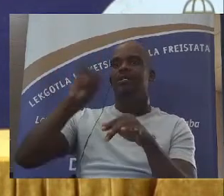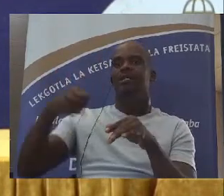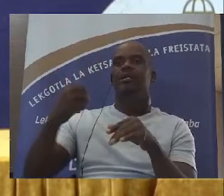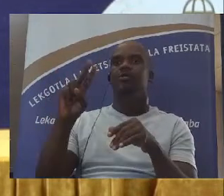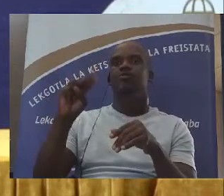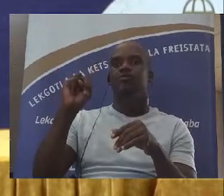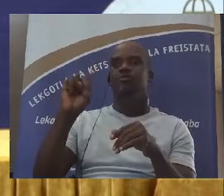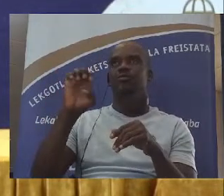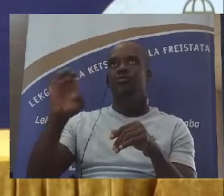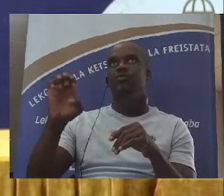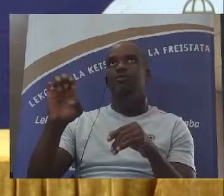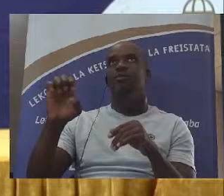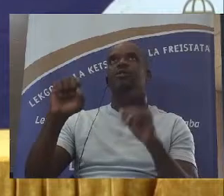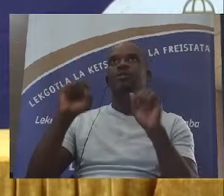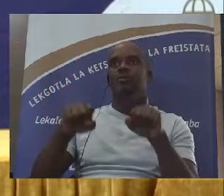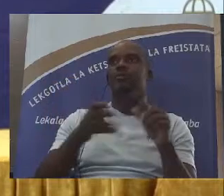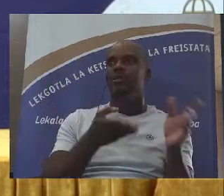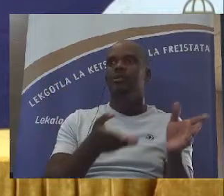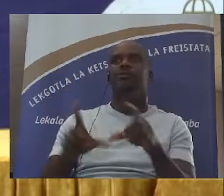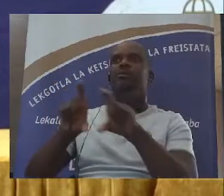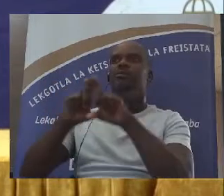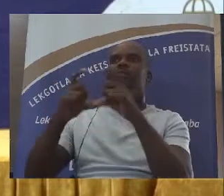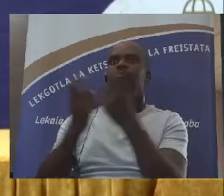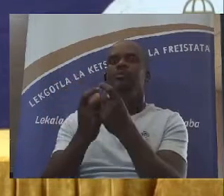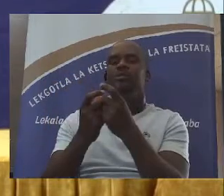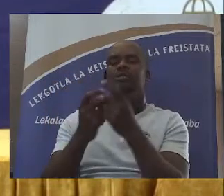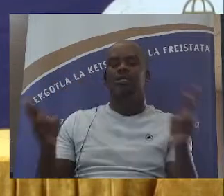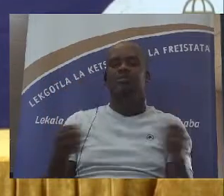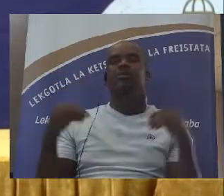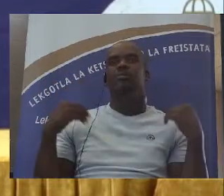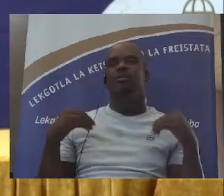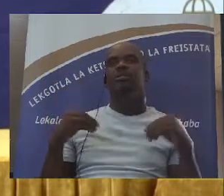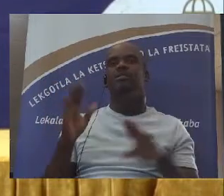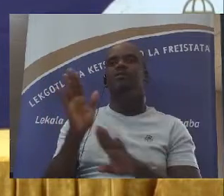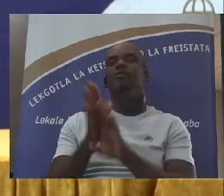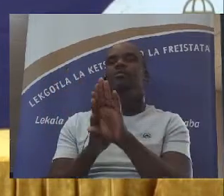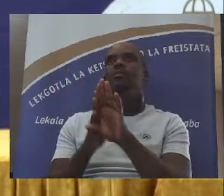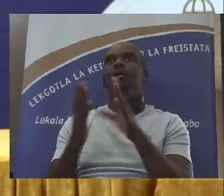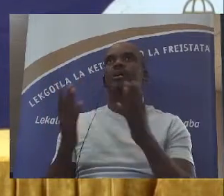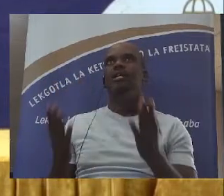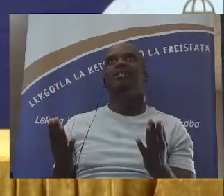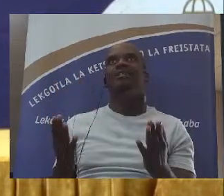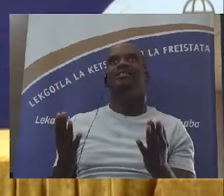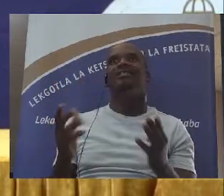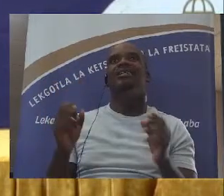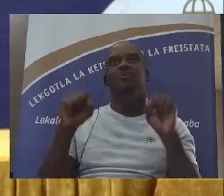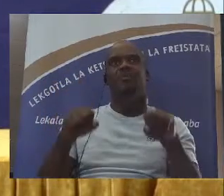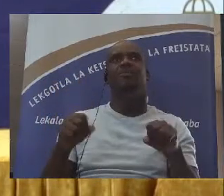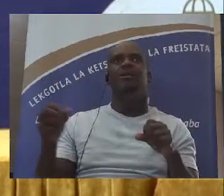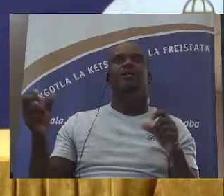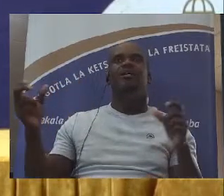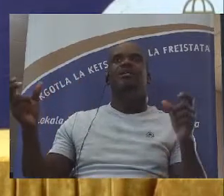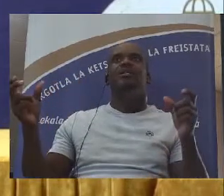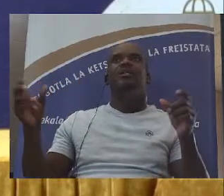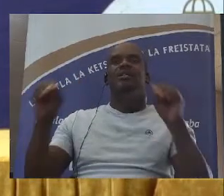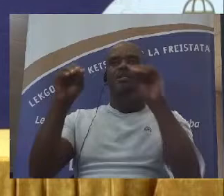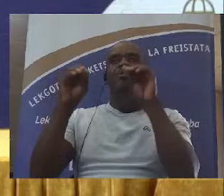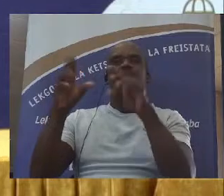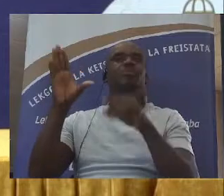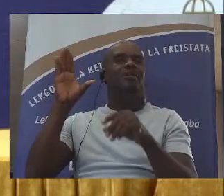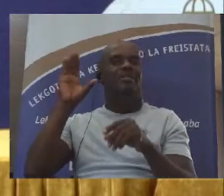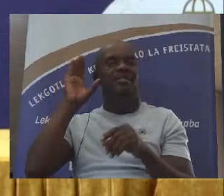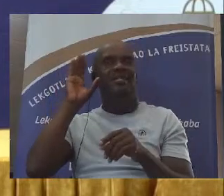on Small Business Development. It went through a public hearing process. We went to all the provinces with the Portfolio Committee